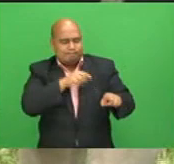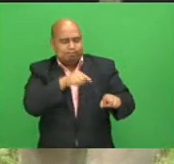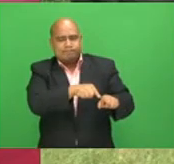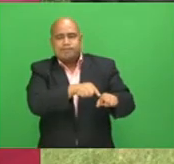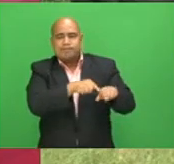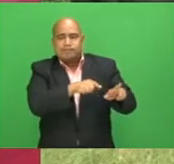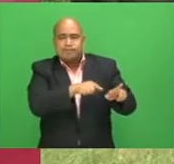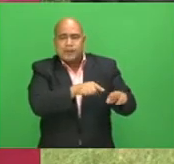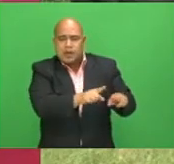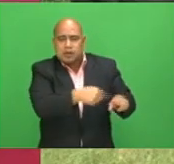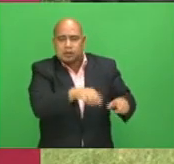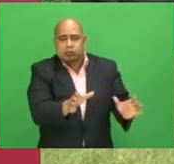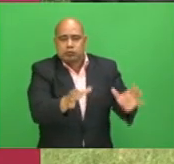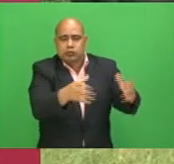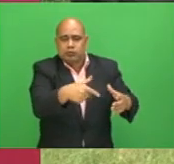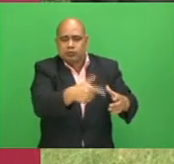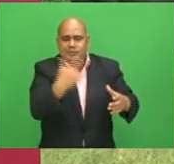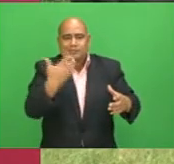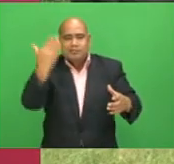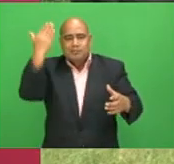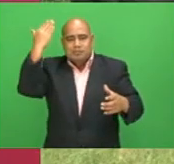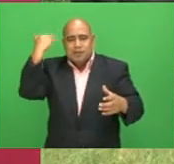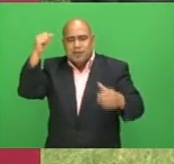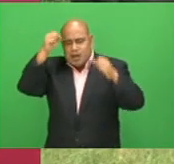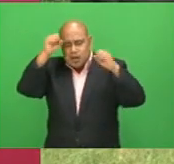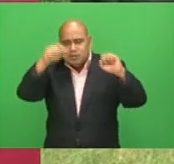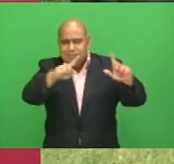We were a much higher number,